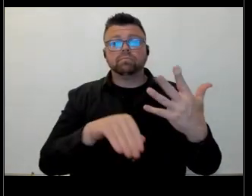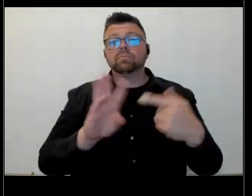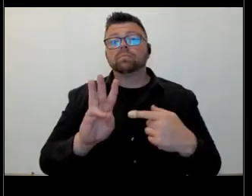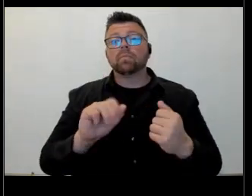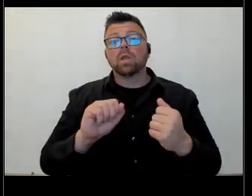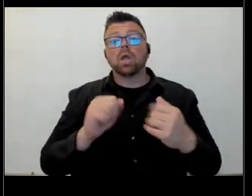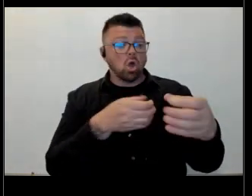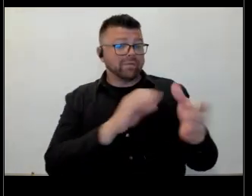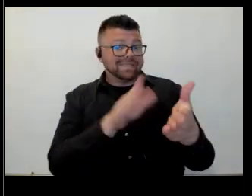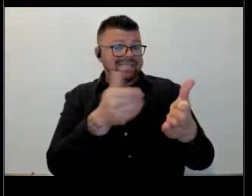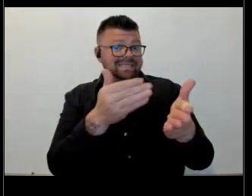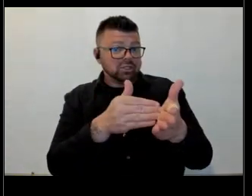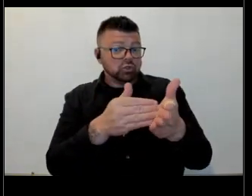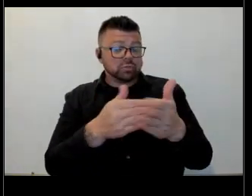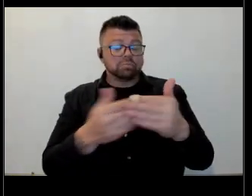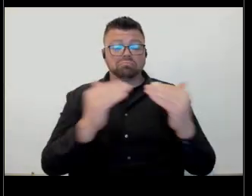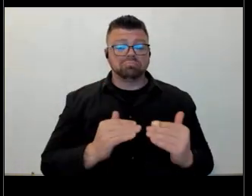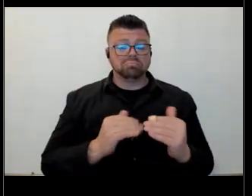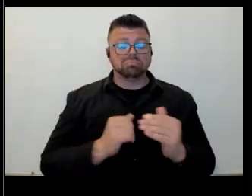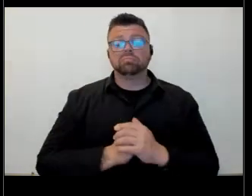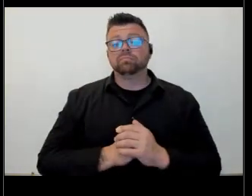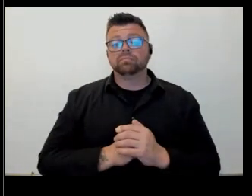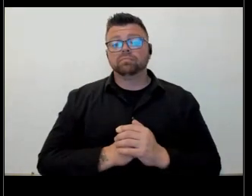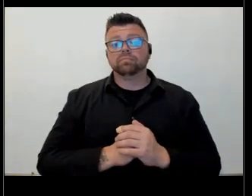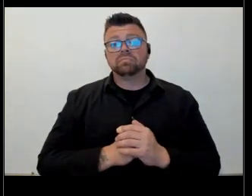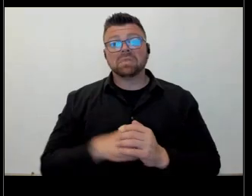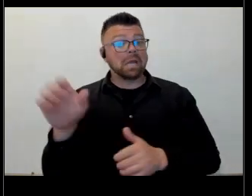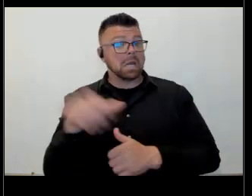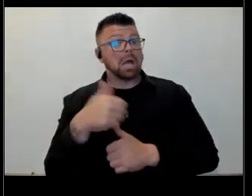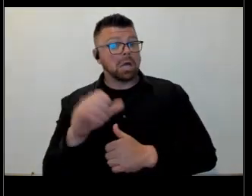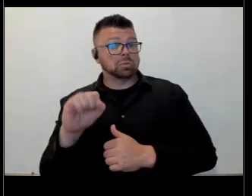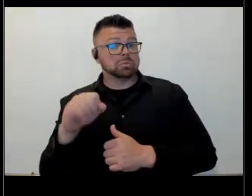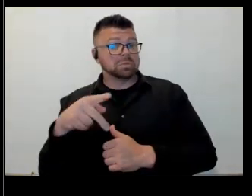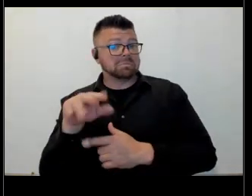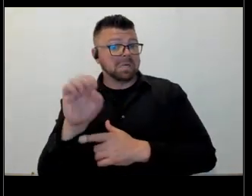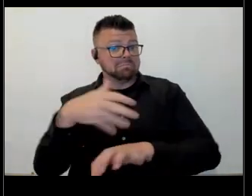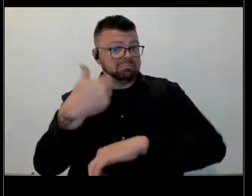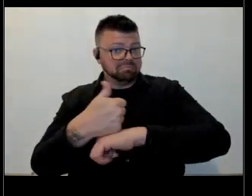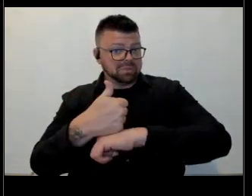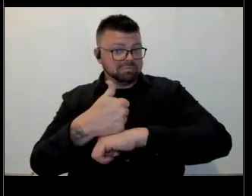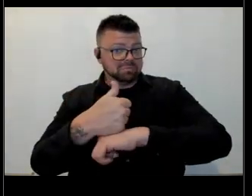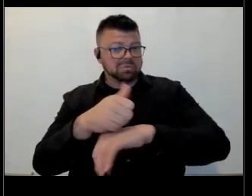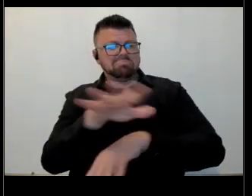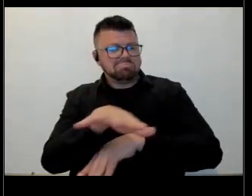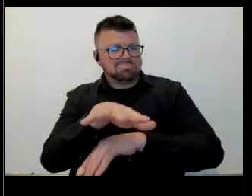office centers, and other spaces.